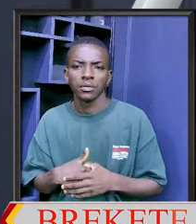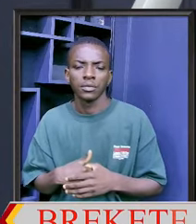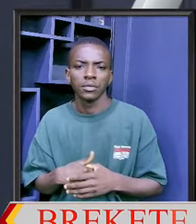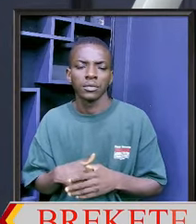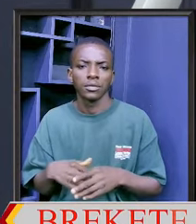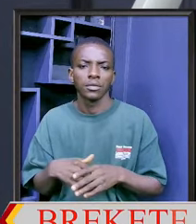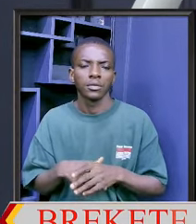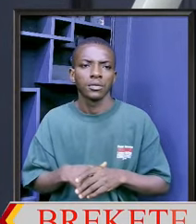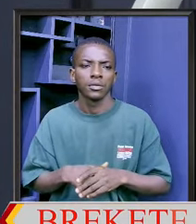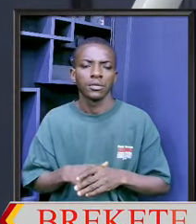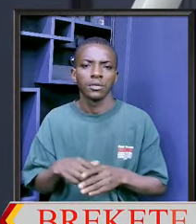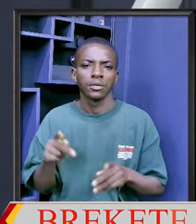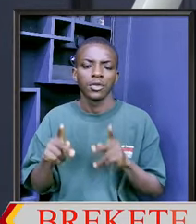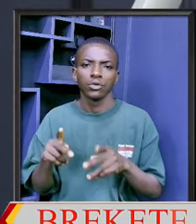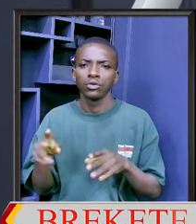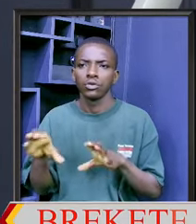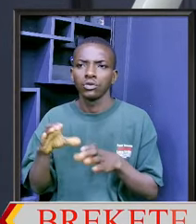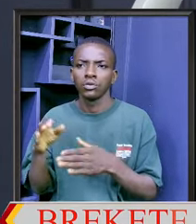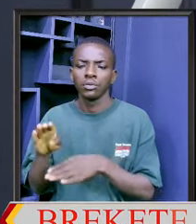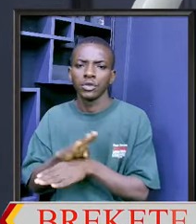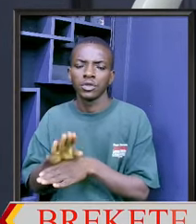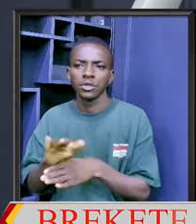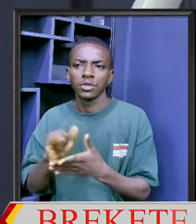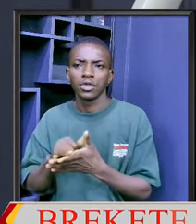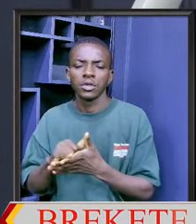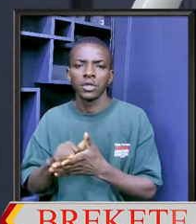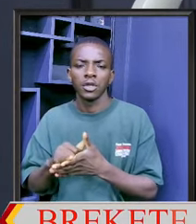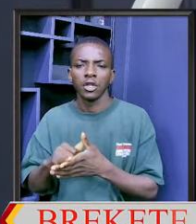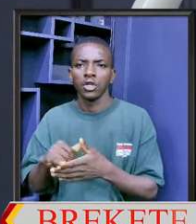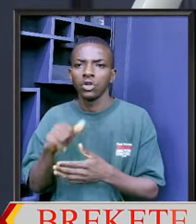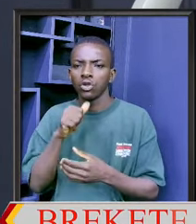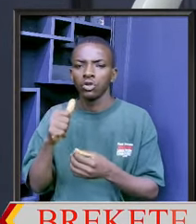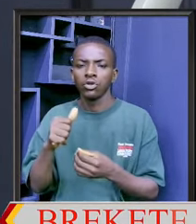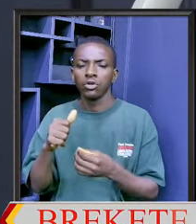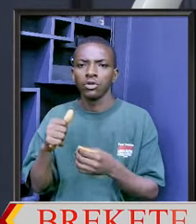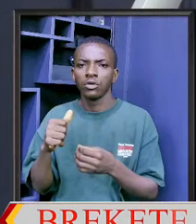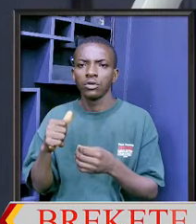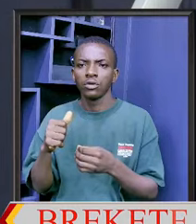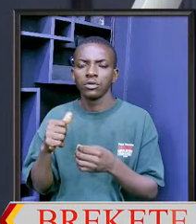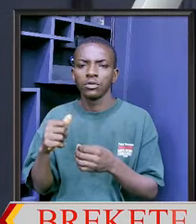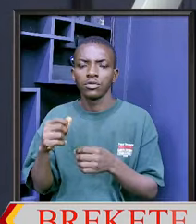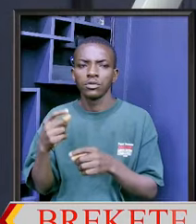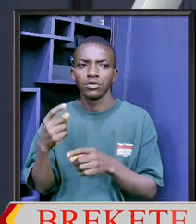People go, they do business where they no go feed like that.